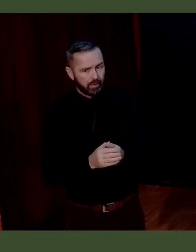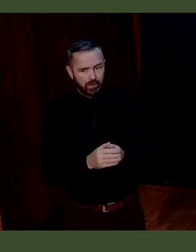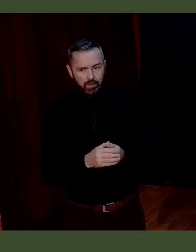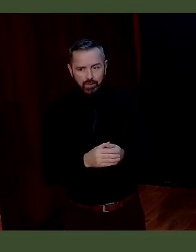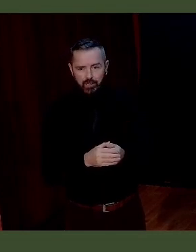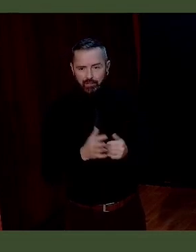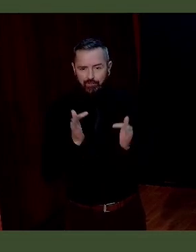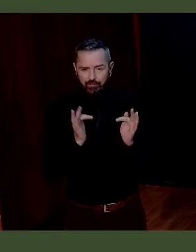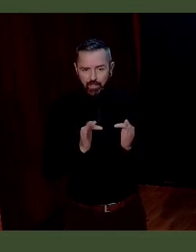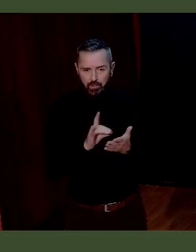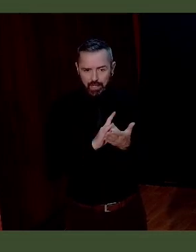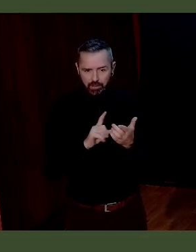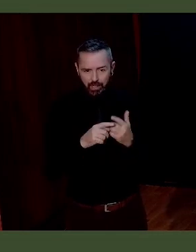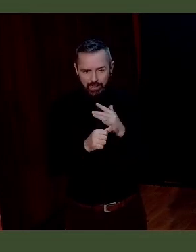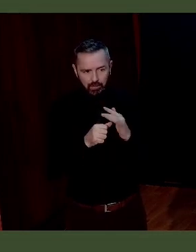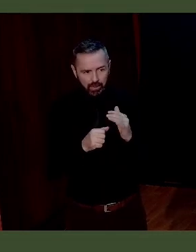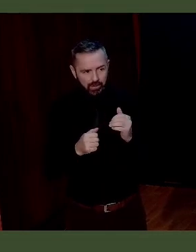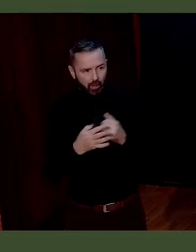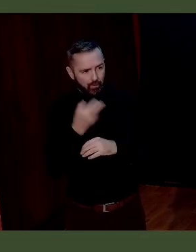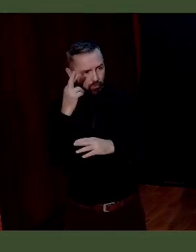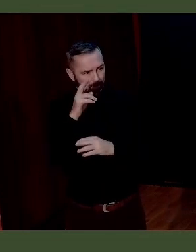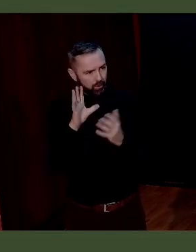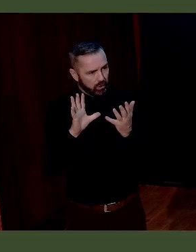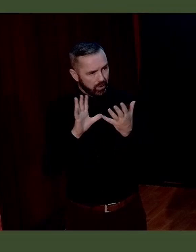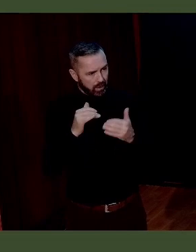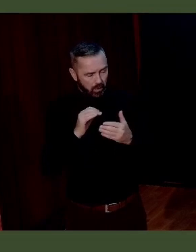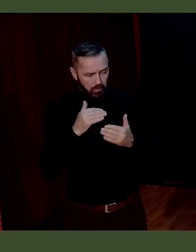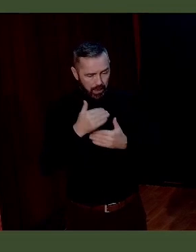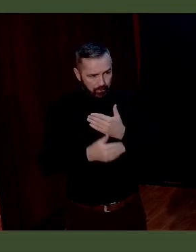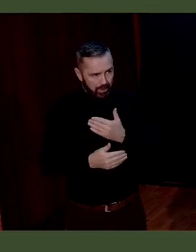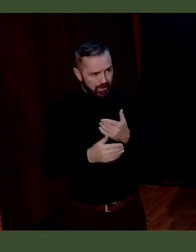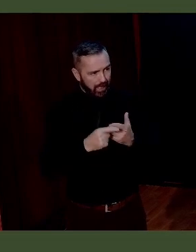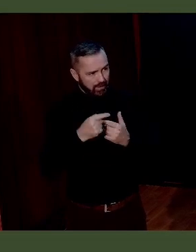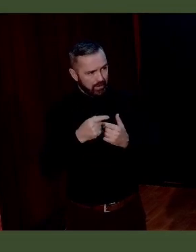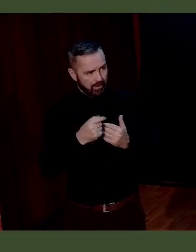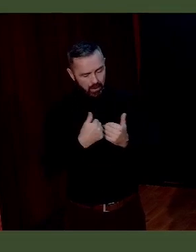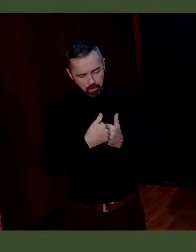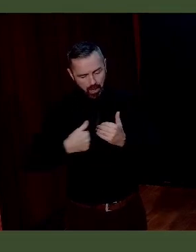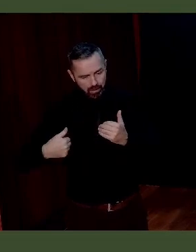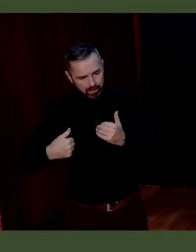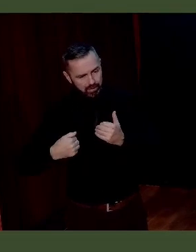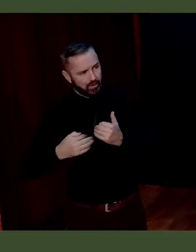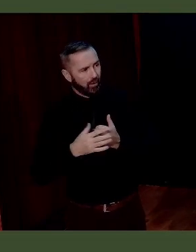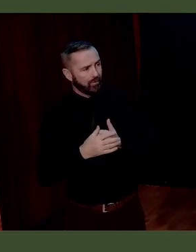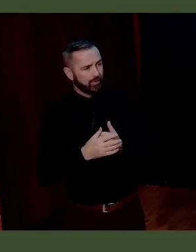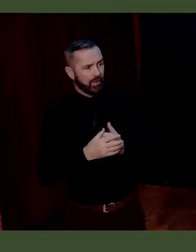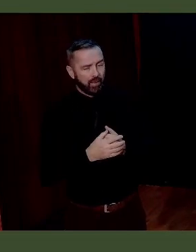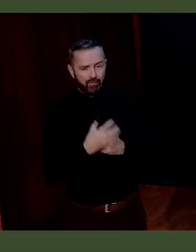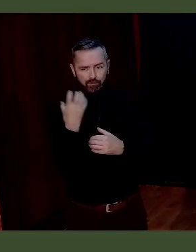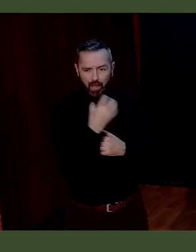female histories and experience of the revolutionary period and of the Irish Free State and the marginalisation of and violence,